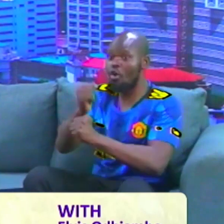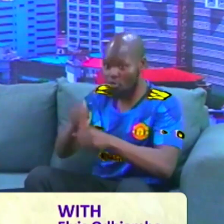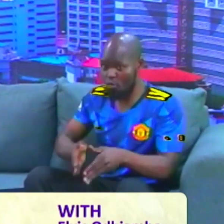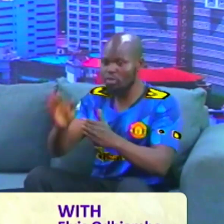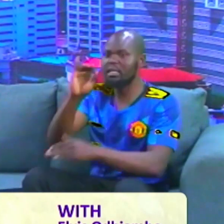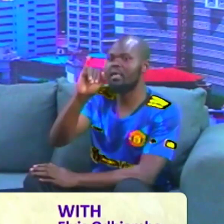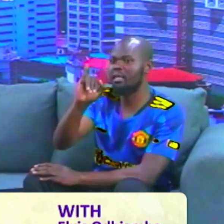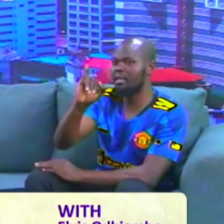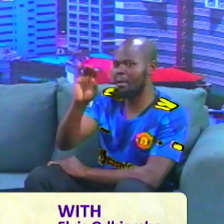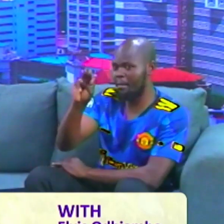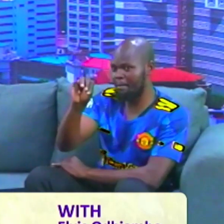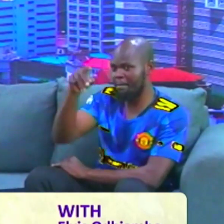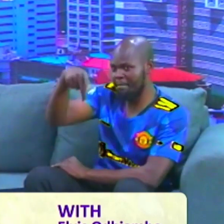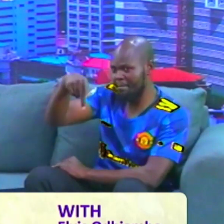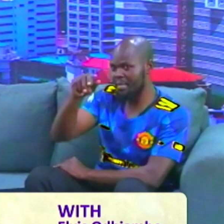that